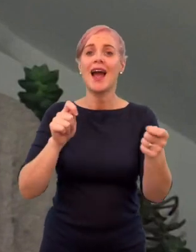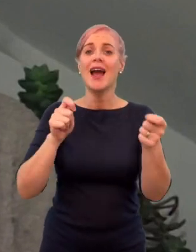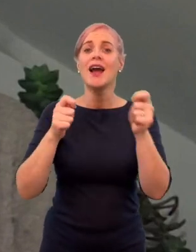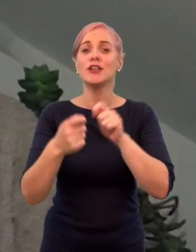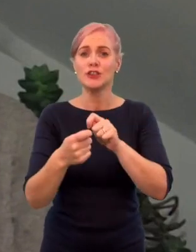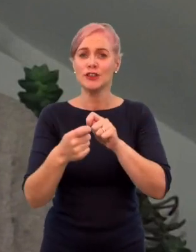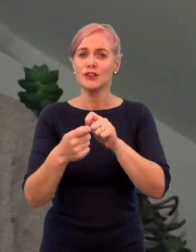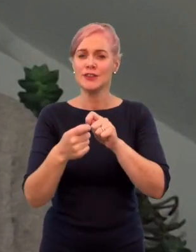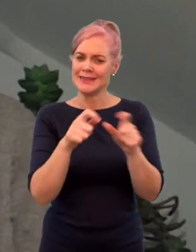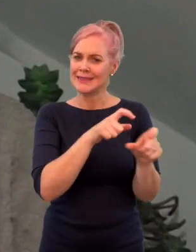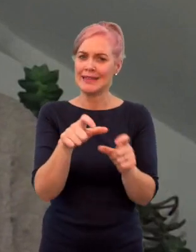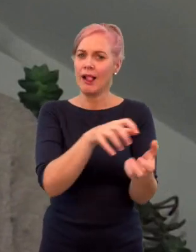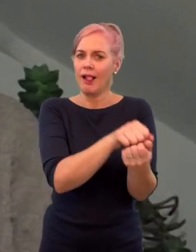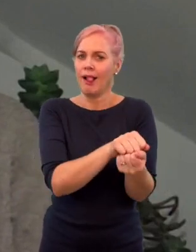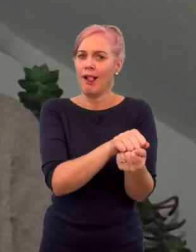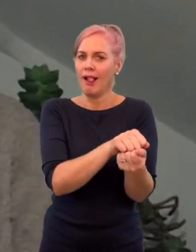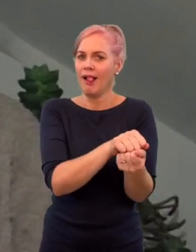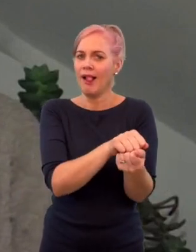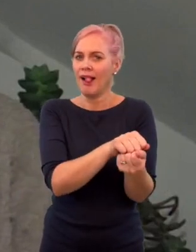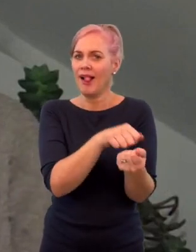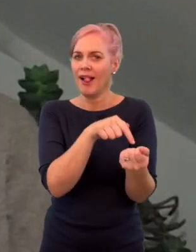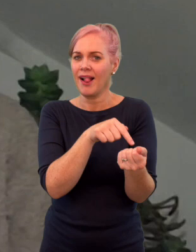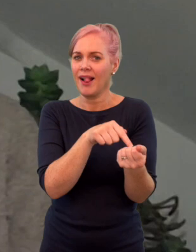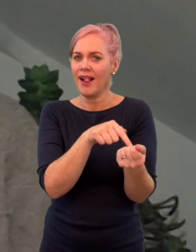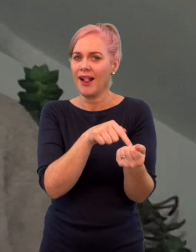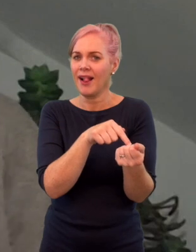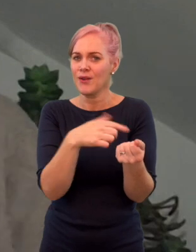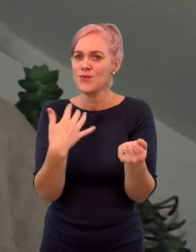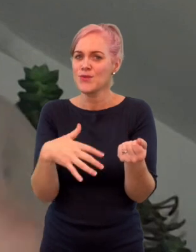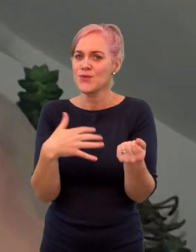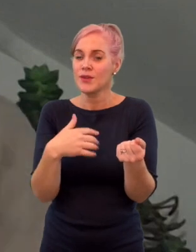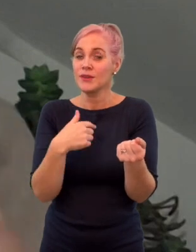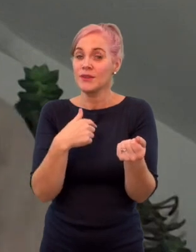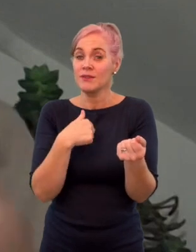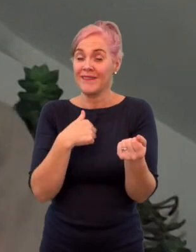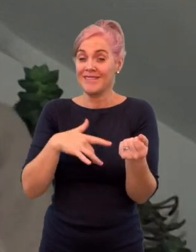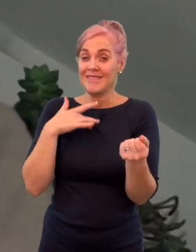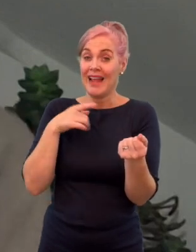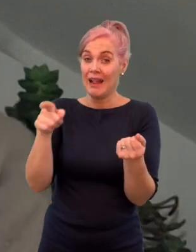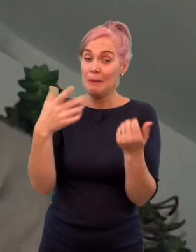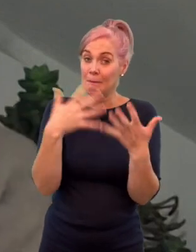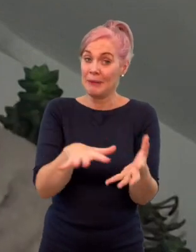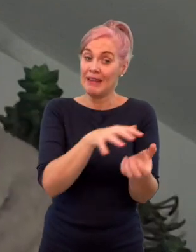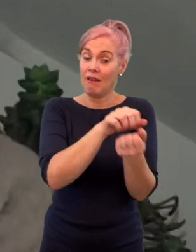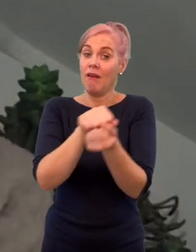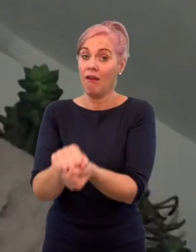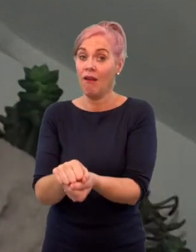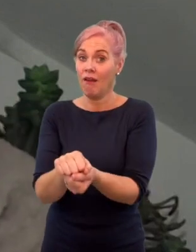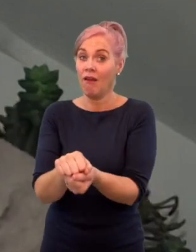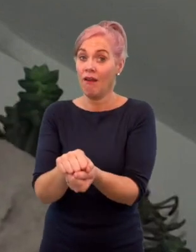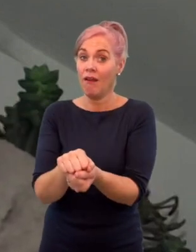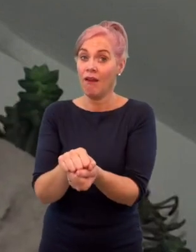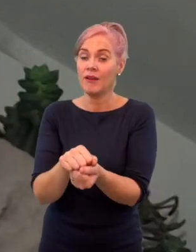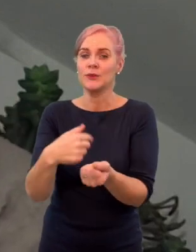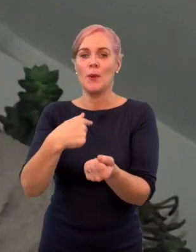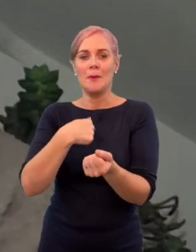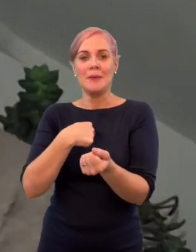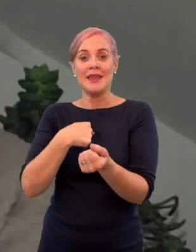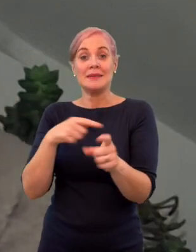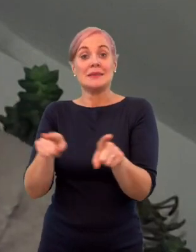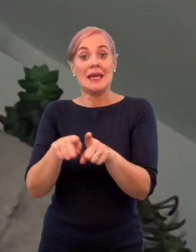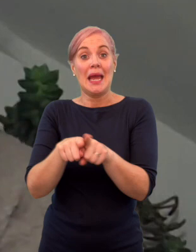yes, the stage adaptation was, is pretty close to that feeling. Like I think she's held on, managed to hold on to that feeling too.